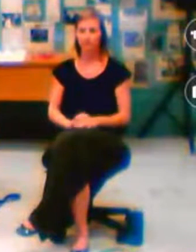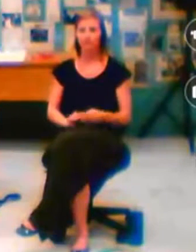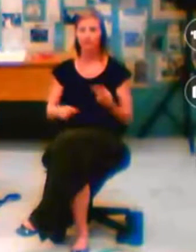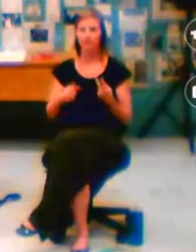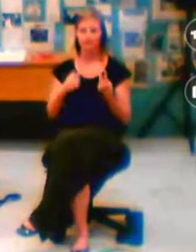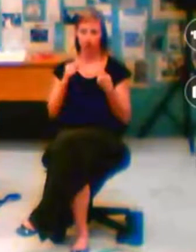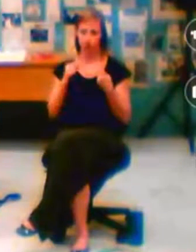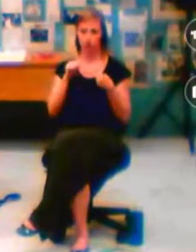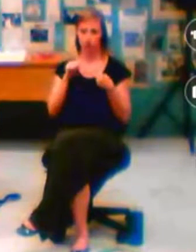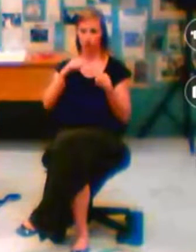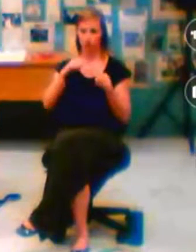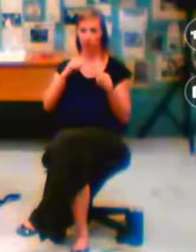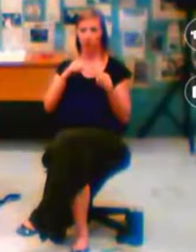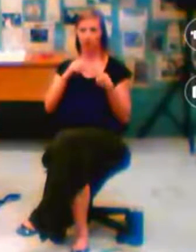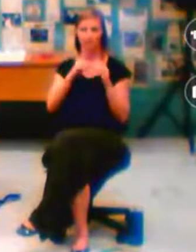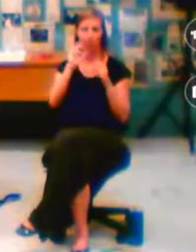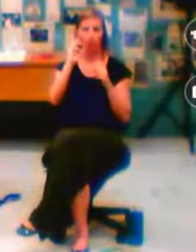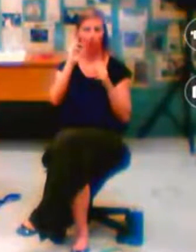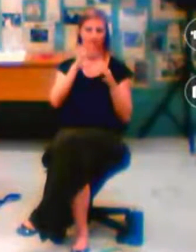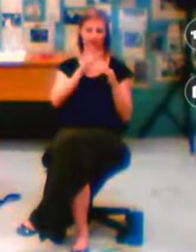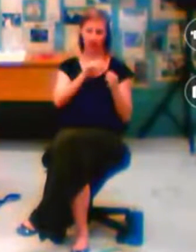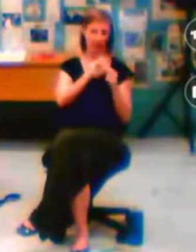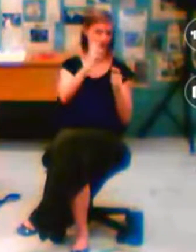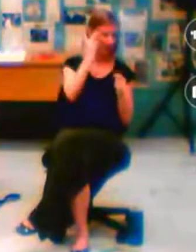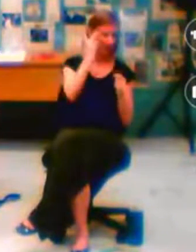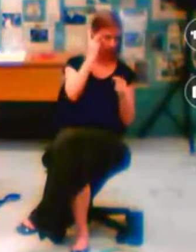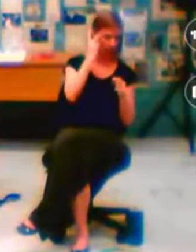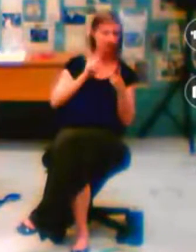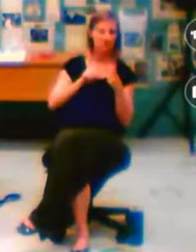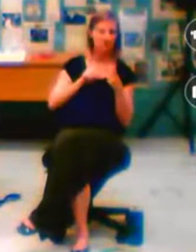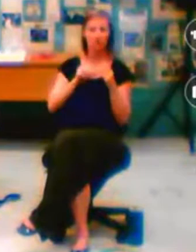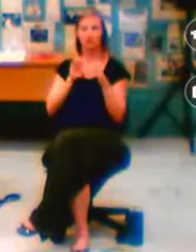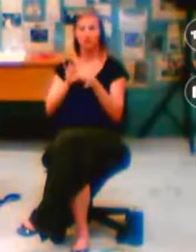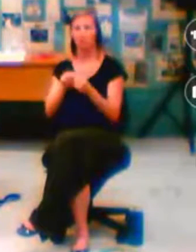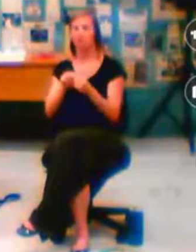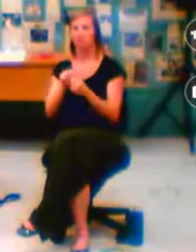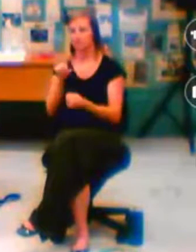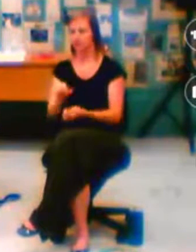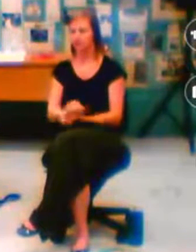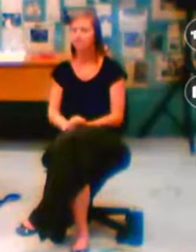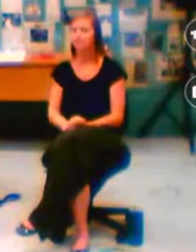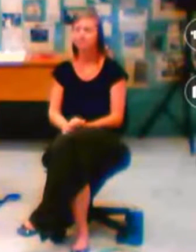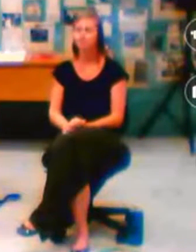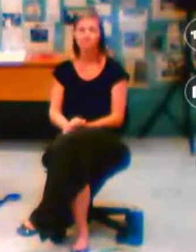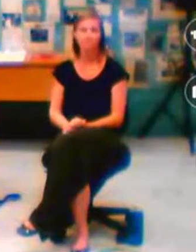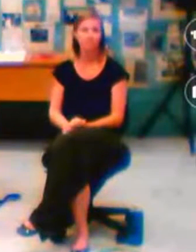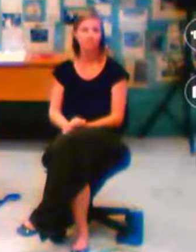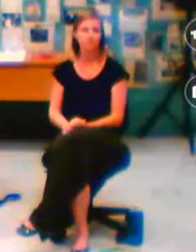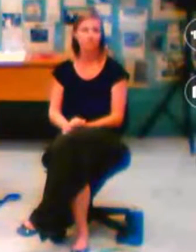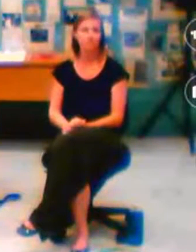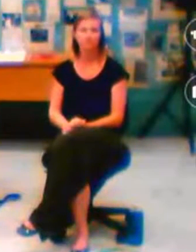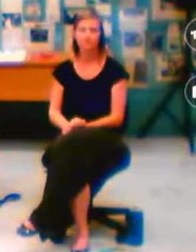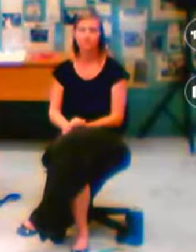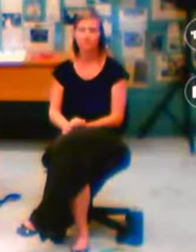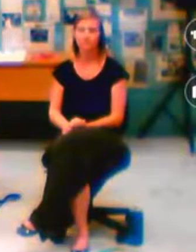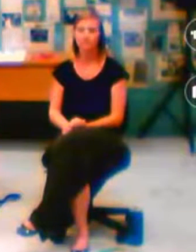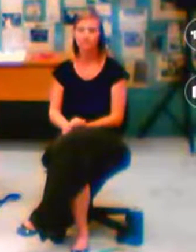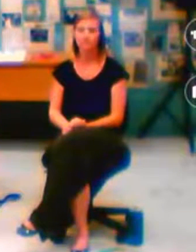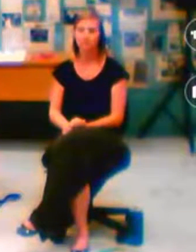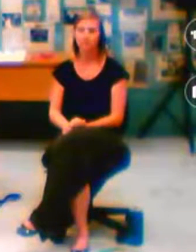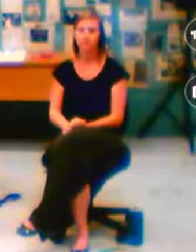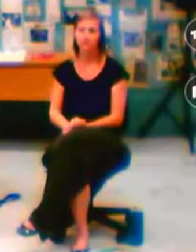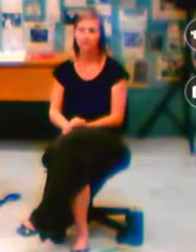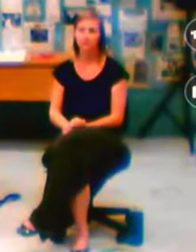of course, we're going to hear our help from both sides. One is more